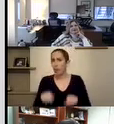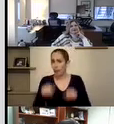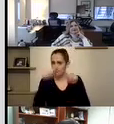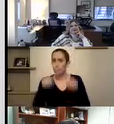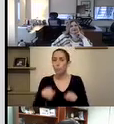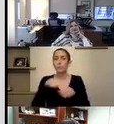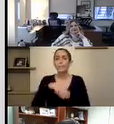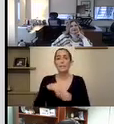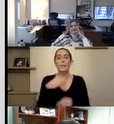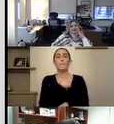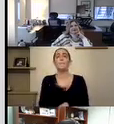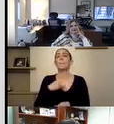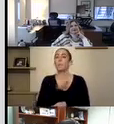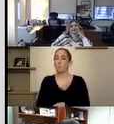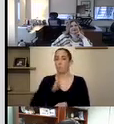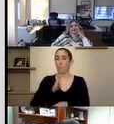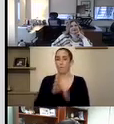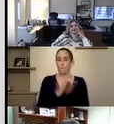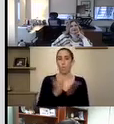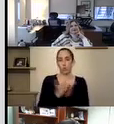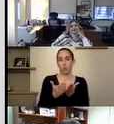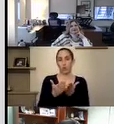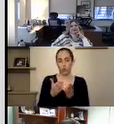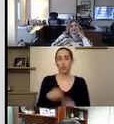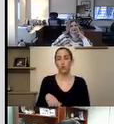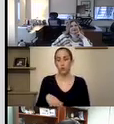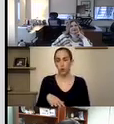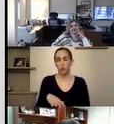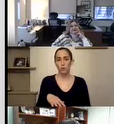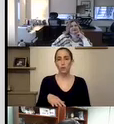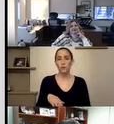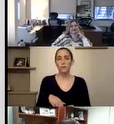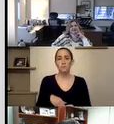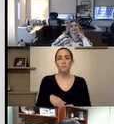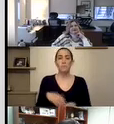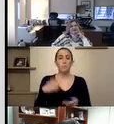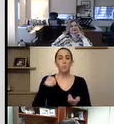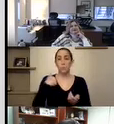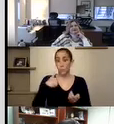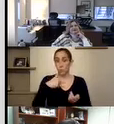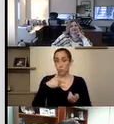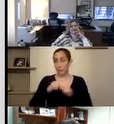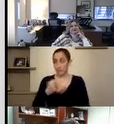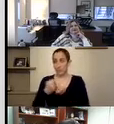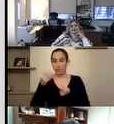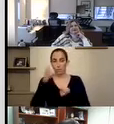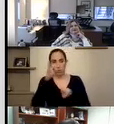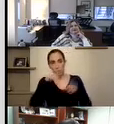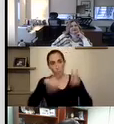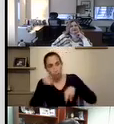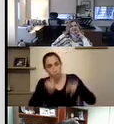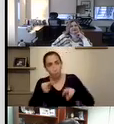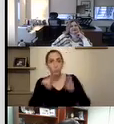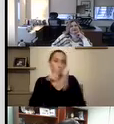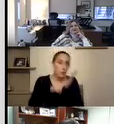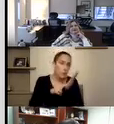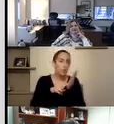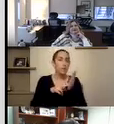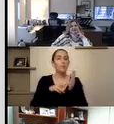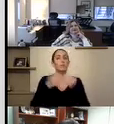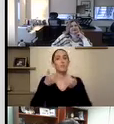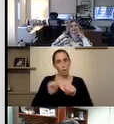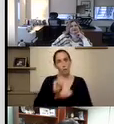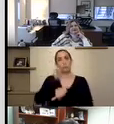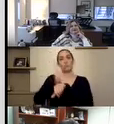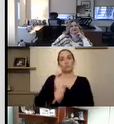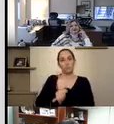board folder, and we will check it out, and we will, work on getting those things implemented. So we